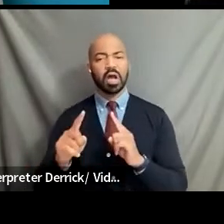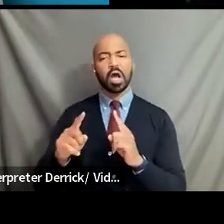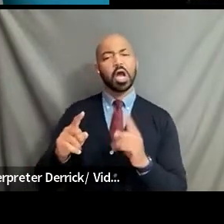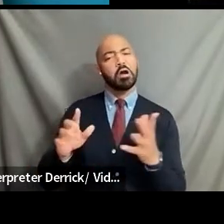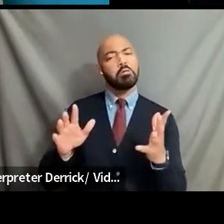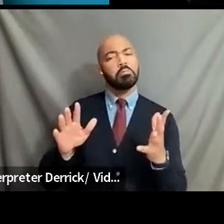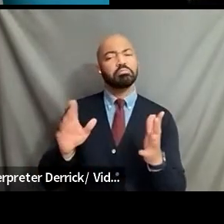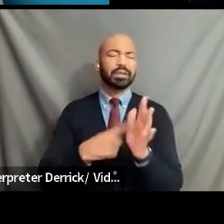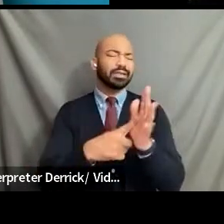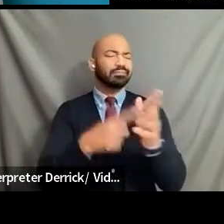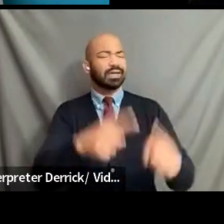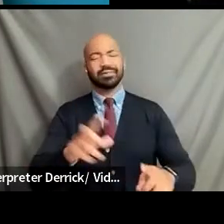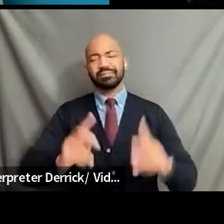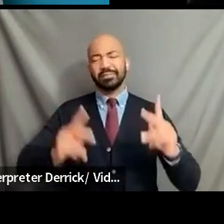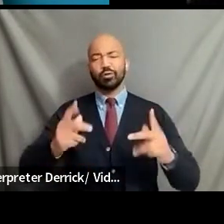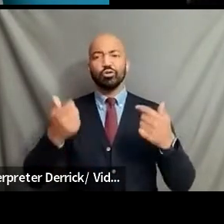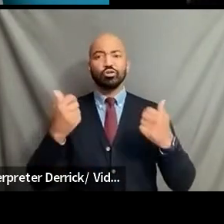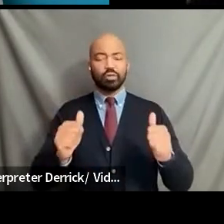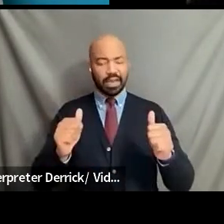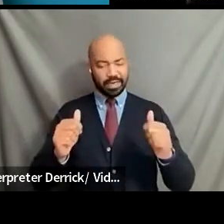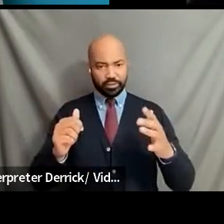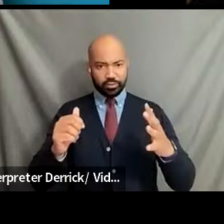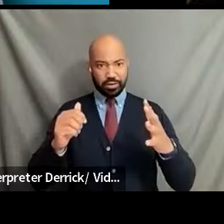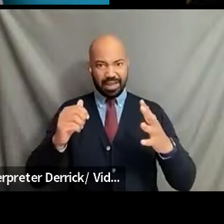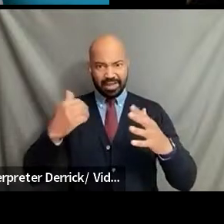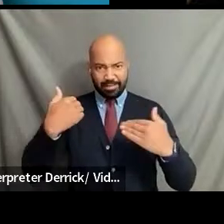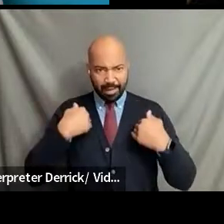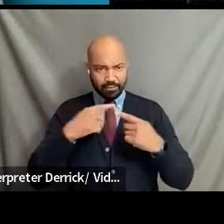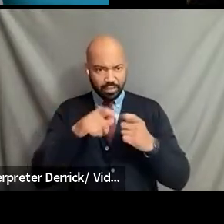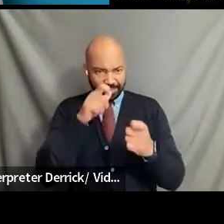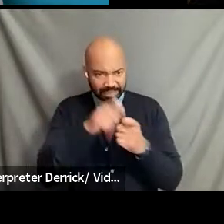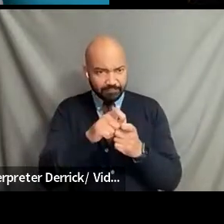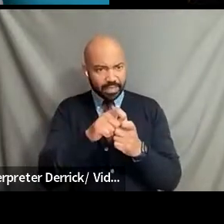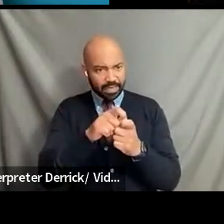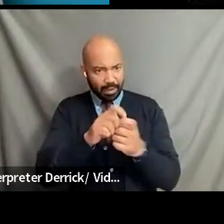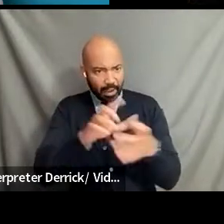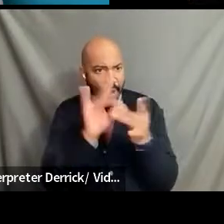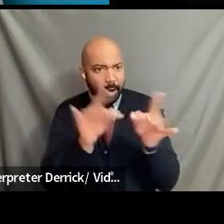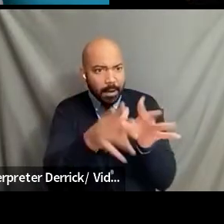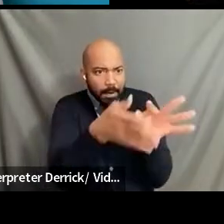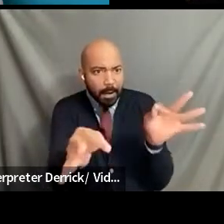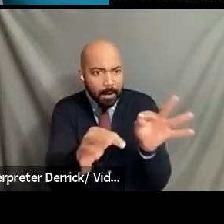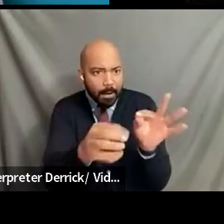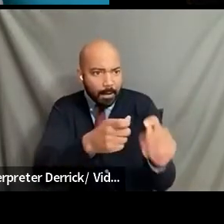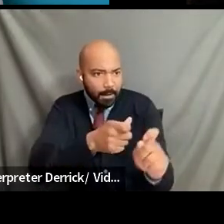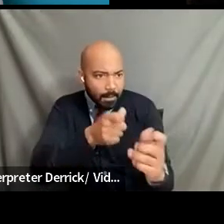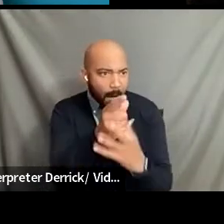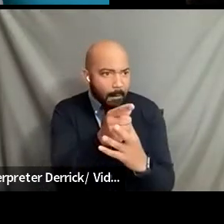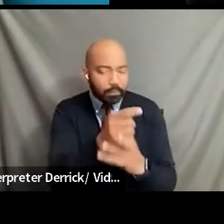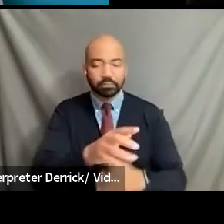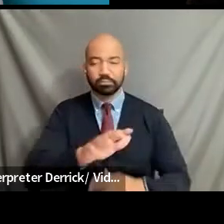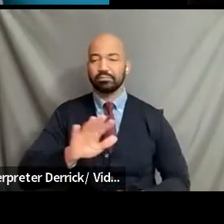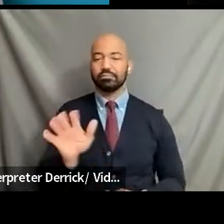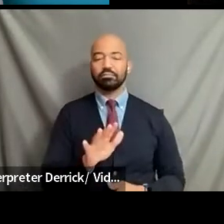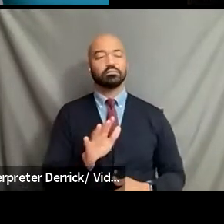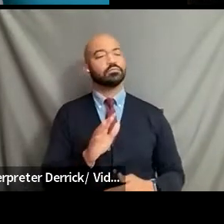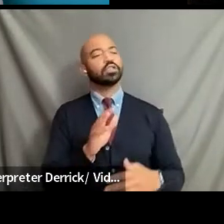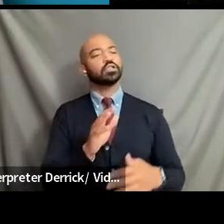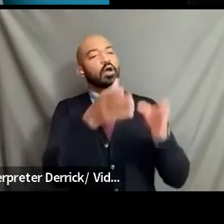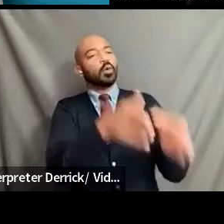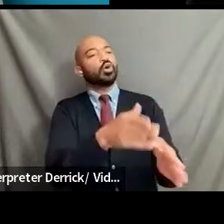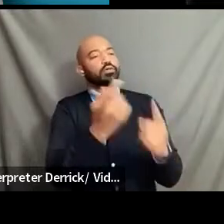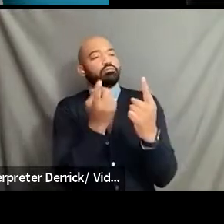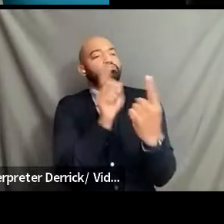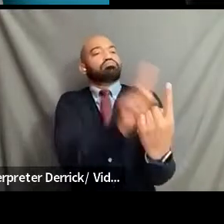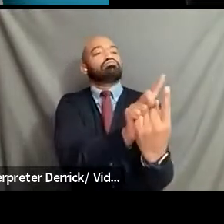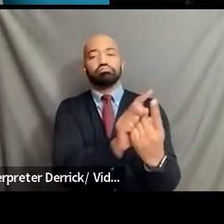I think sometimes people try to go and like they have this specific pitch that they're trying to have. And sometimes you just need to approach people as human beings, right? I'll give you